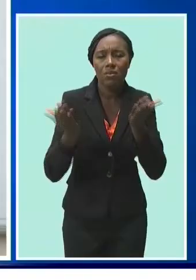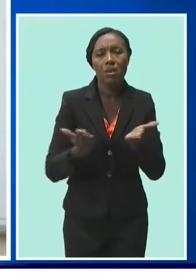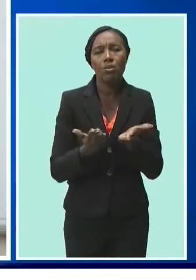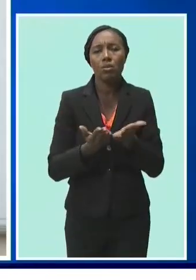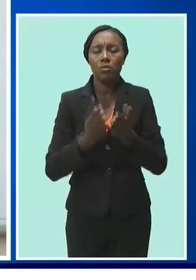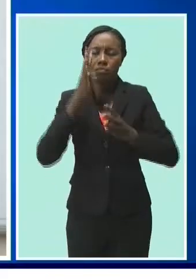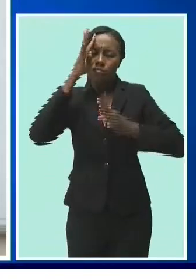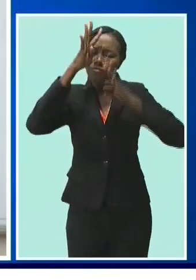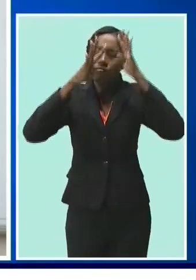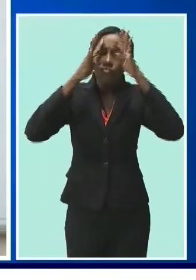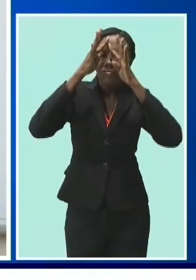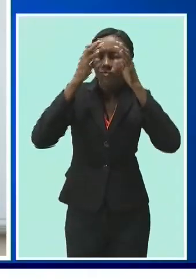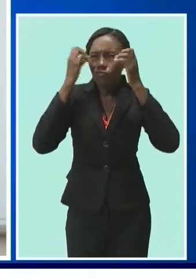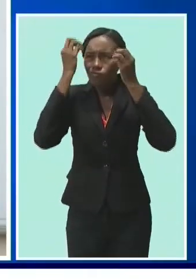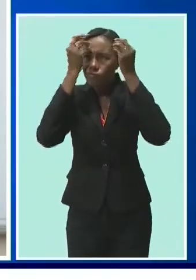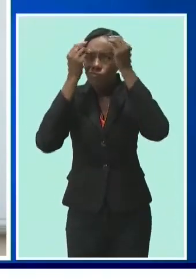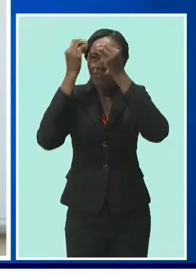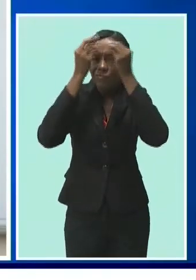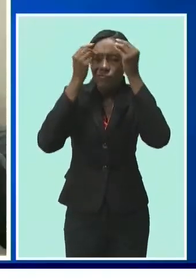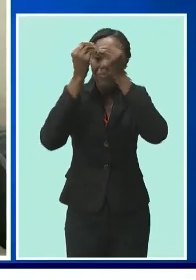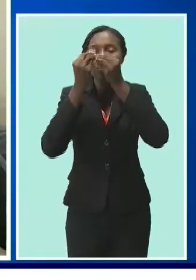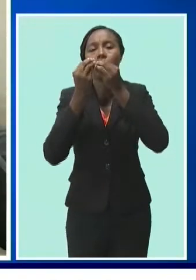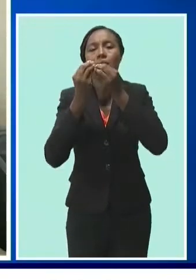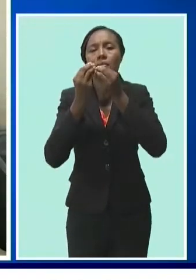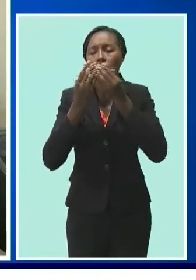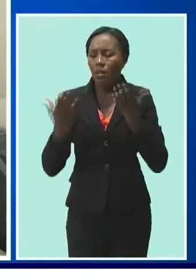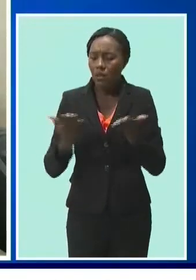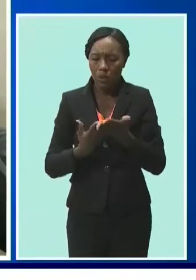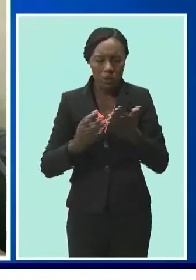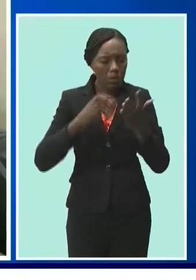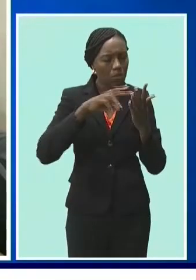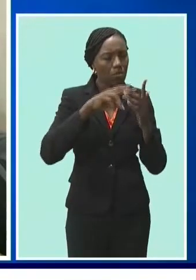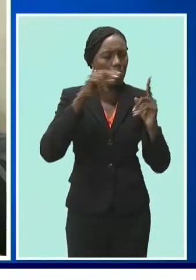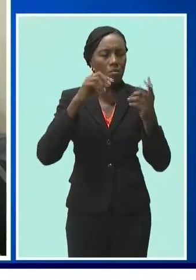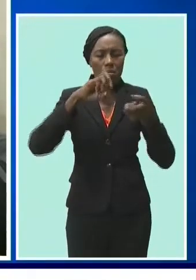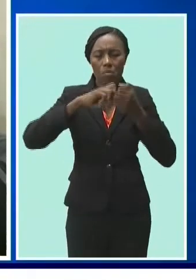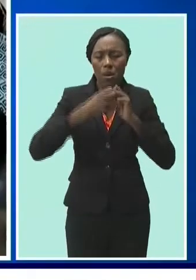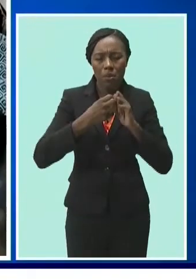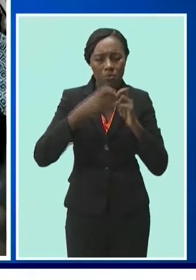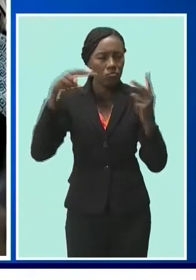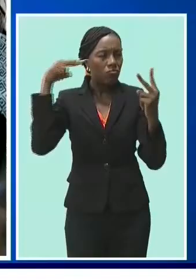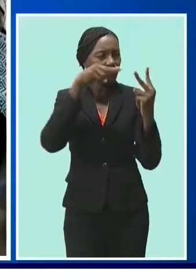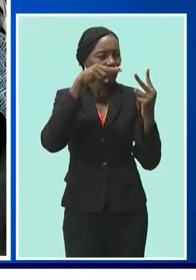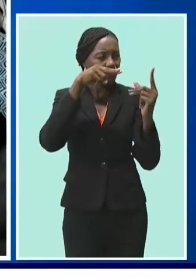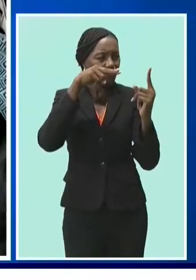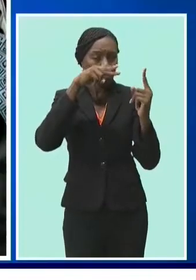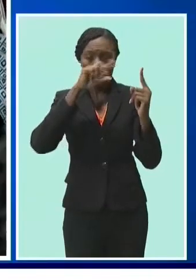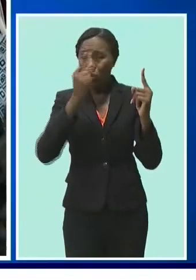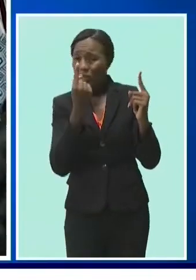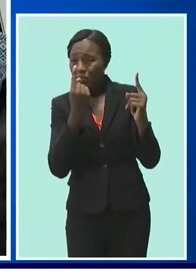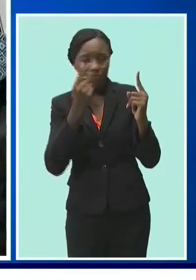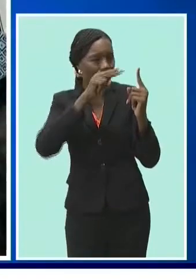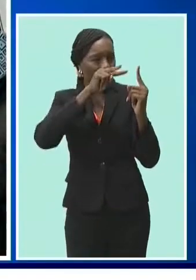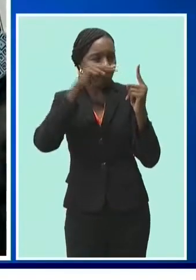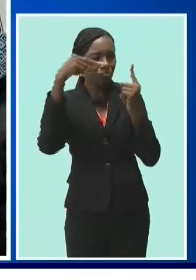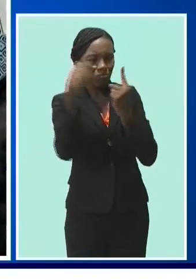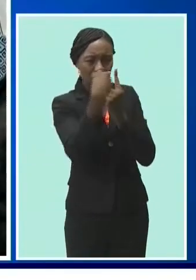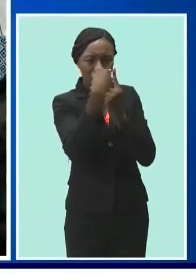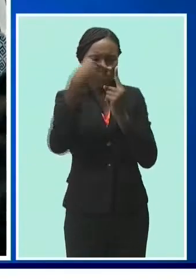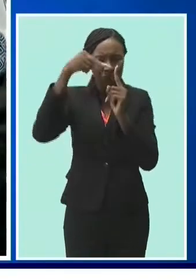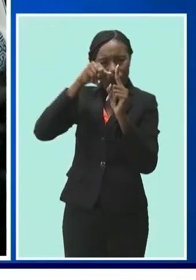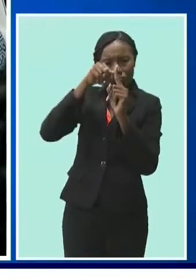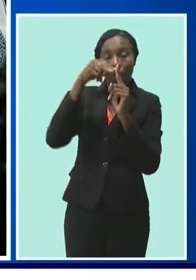to approach the problems that confront us from new and different perspectives. You must develop in your